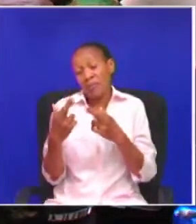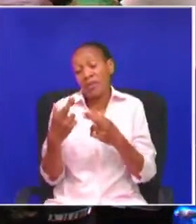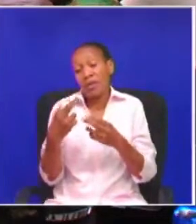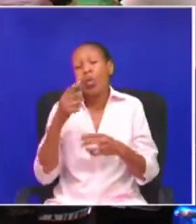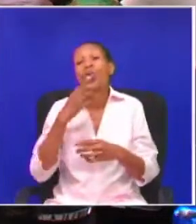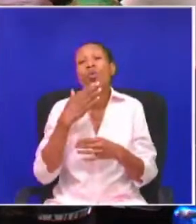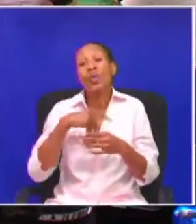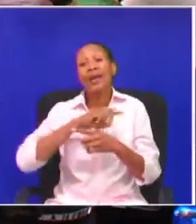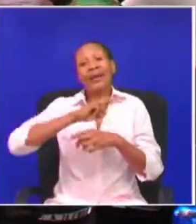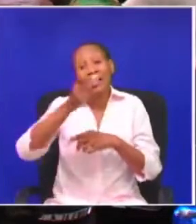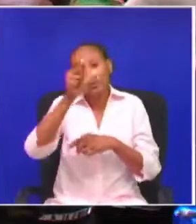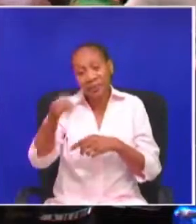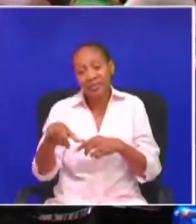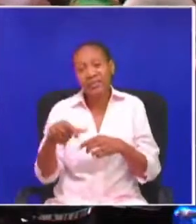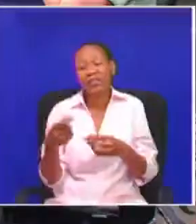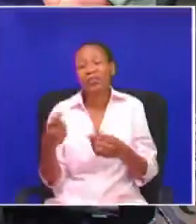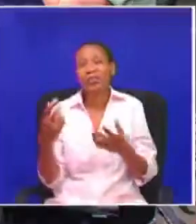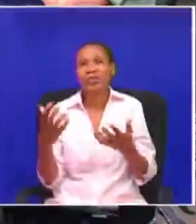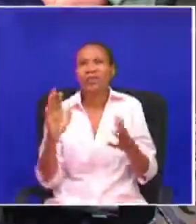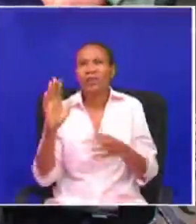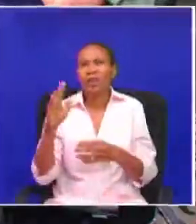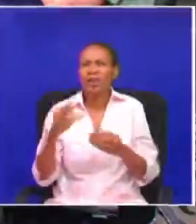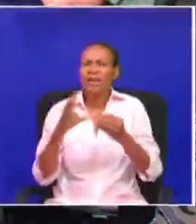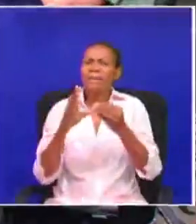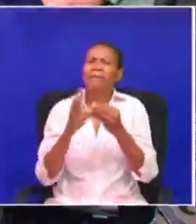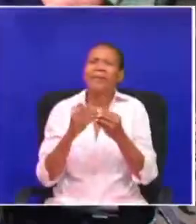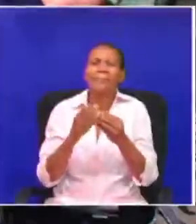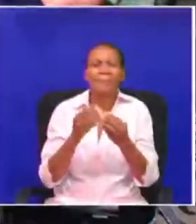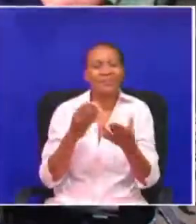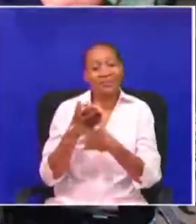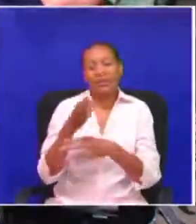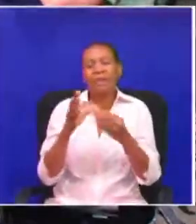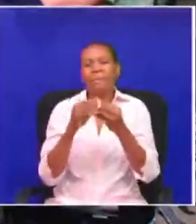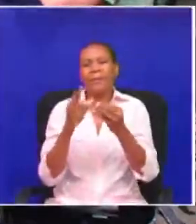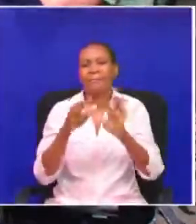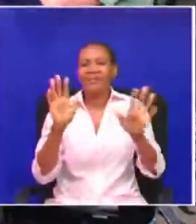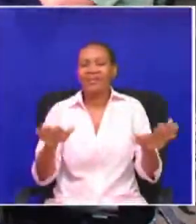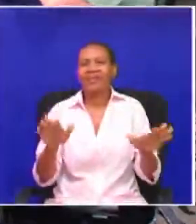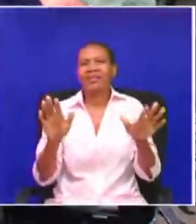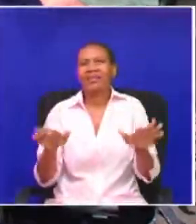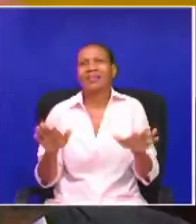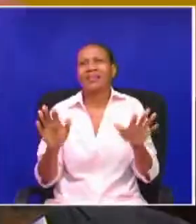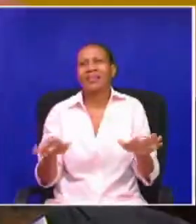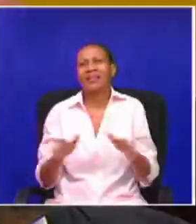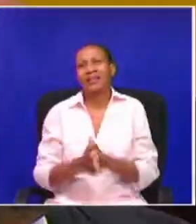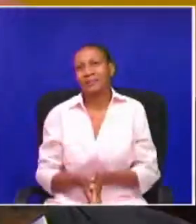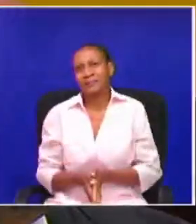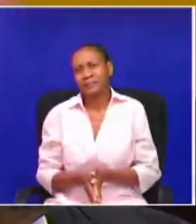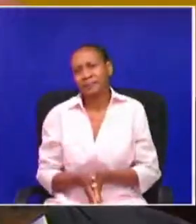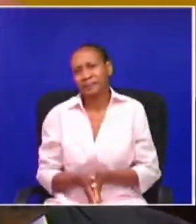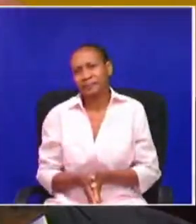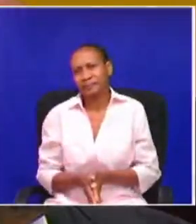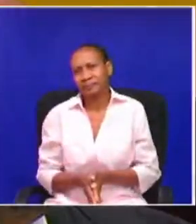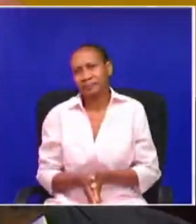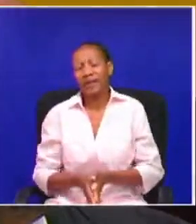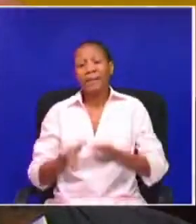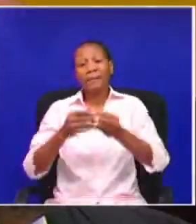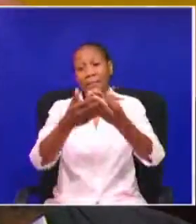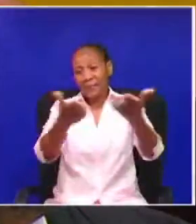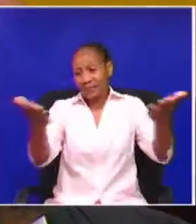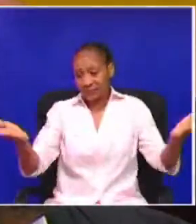house. Honorable members, order. Let me explain, honorable